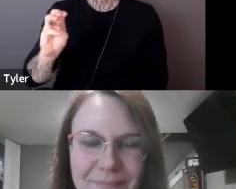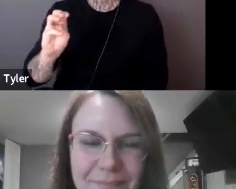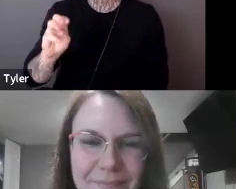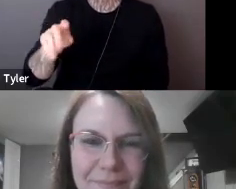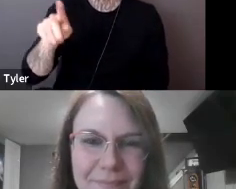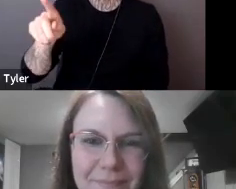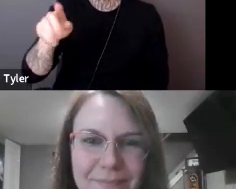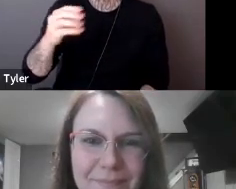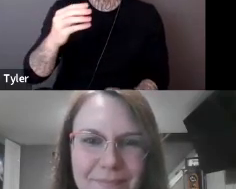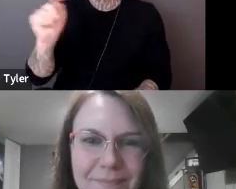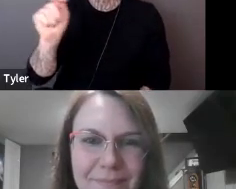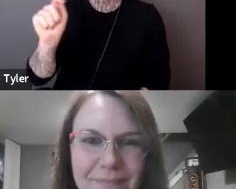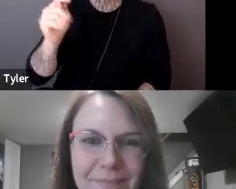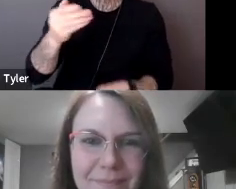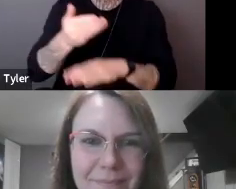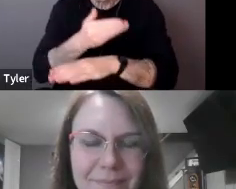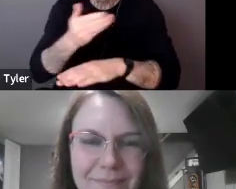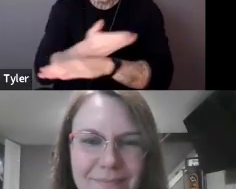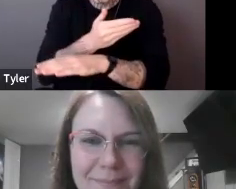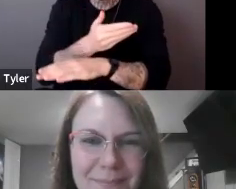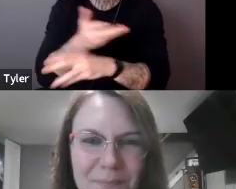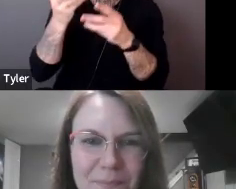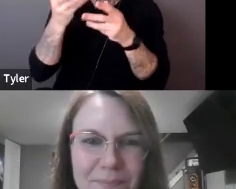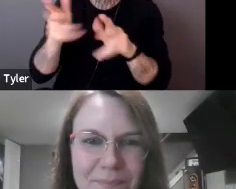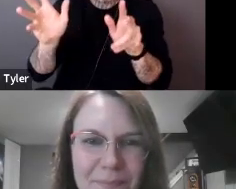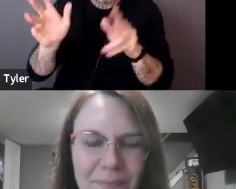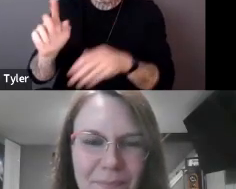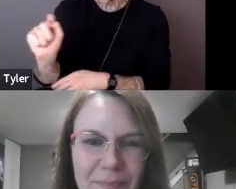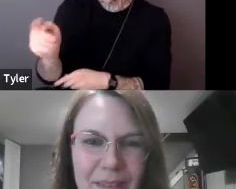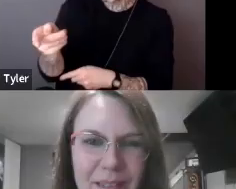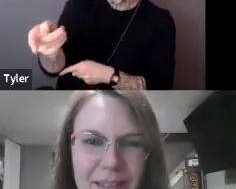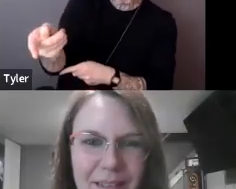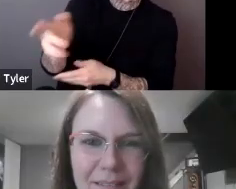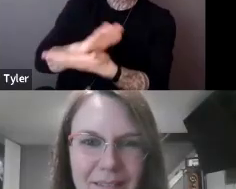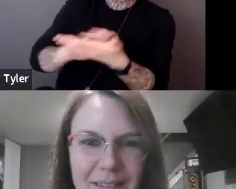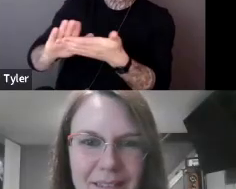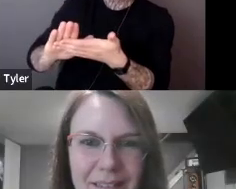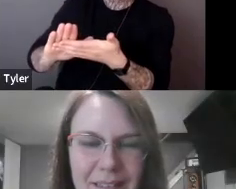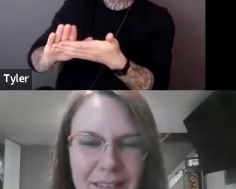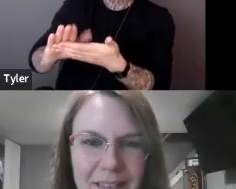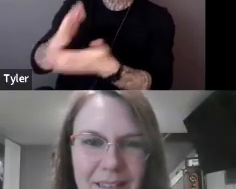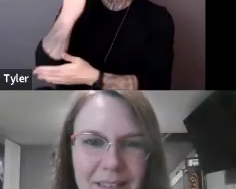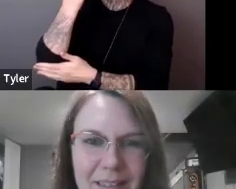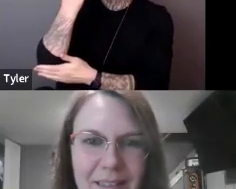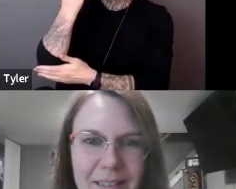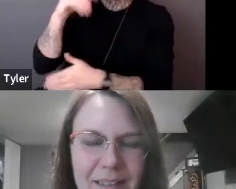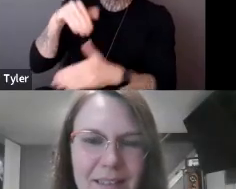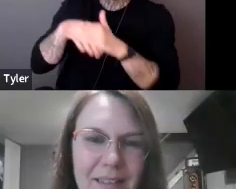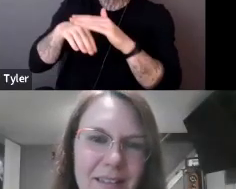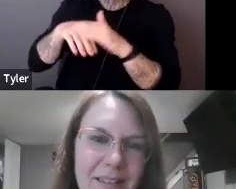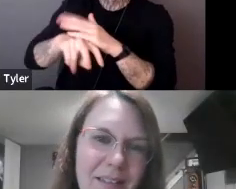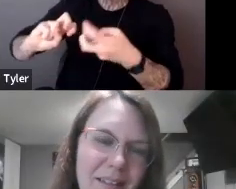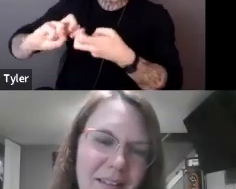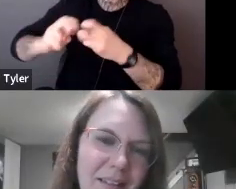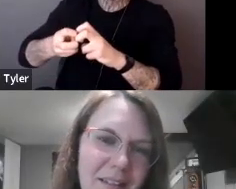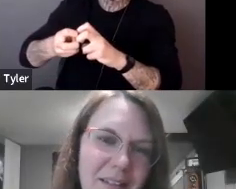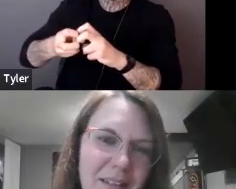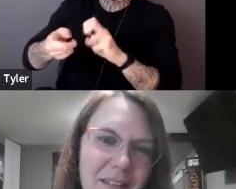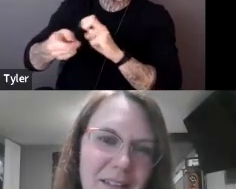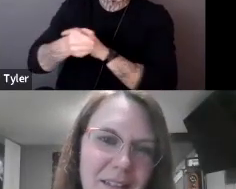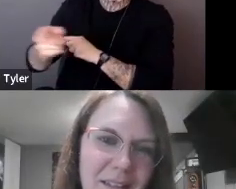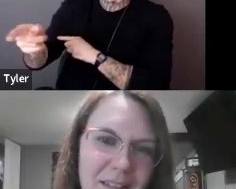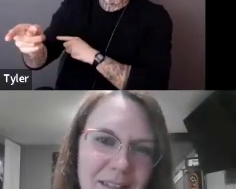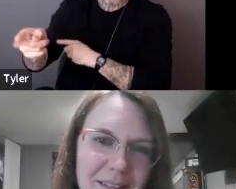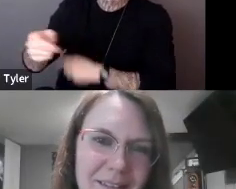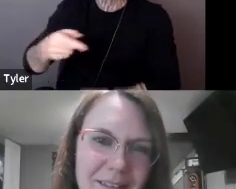washroom, they did a nice washroom, but there was some problems with accessibility. I pointed those out, and the